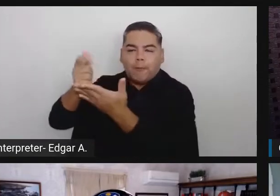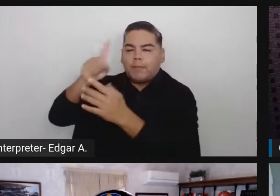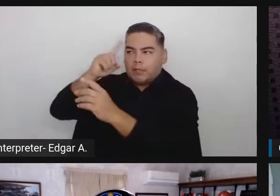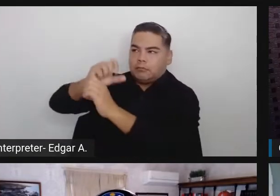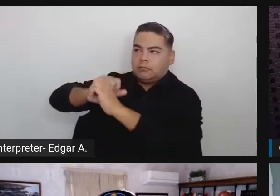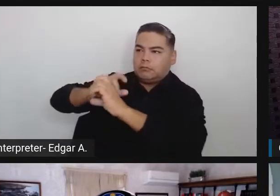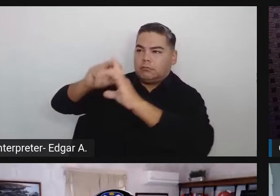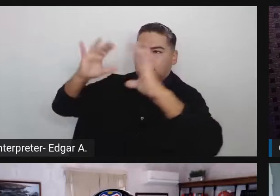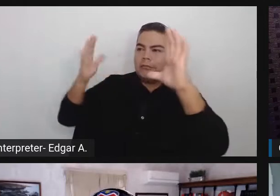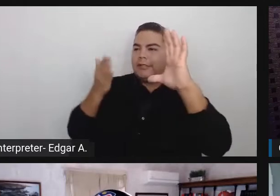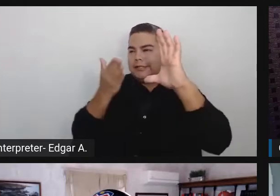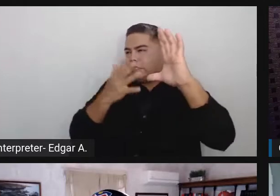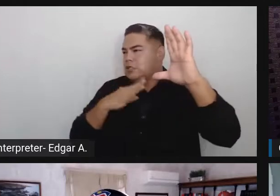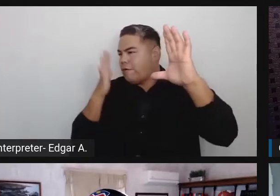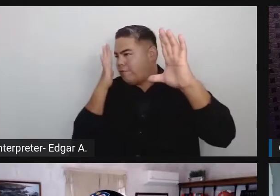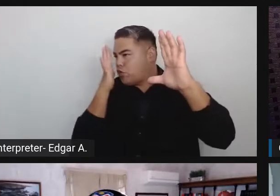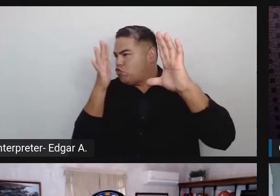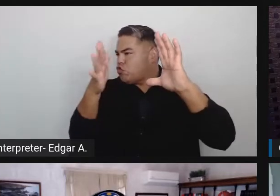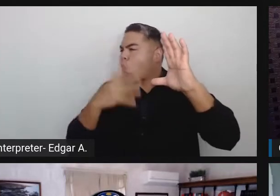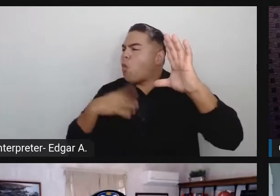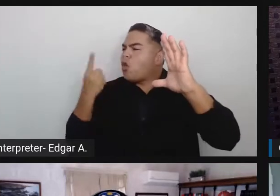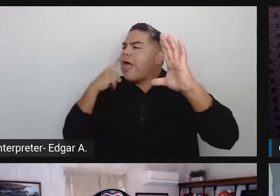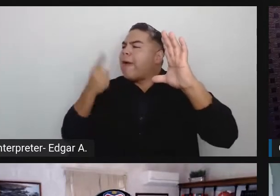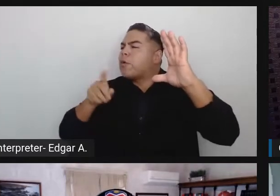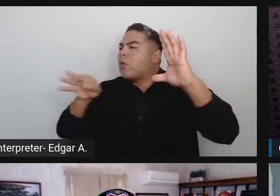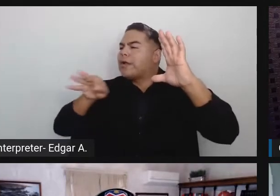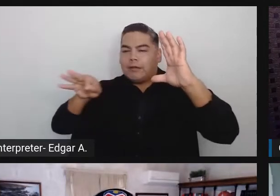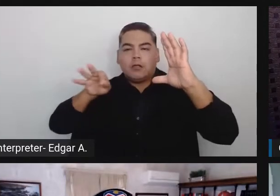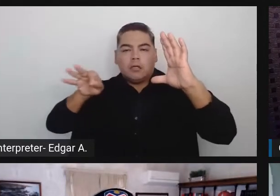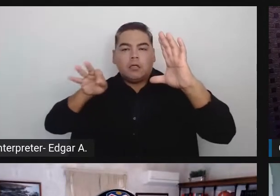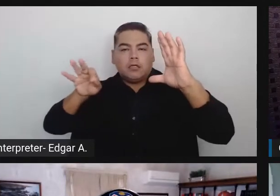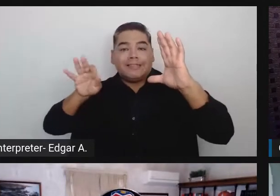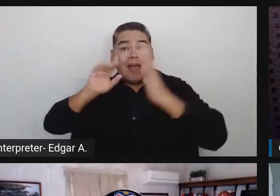a different future for themselves and their customers where that